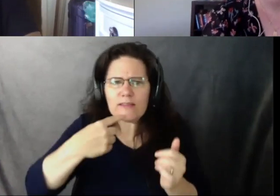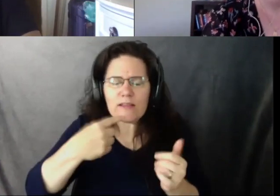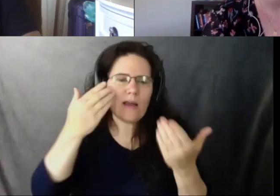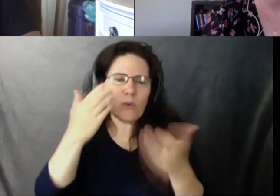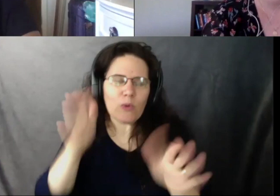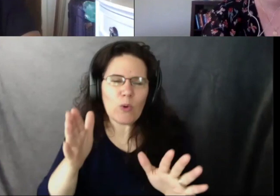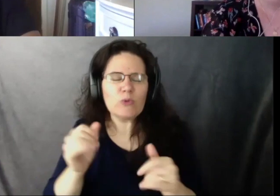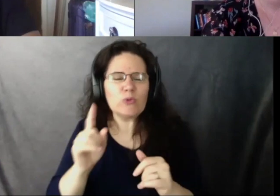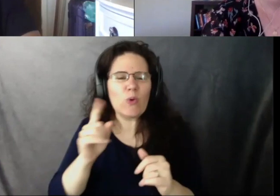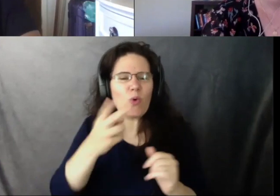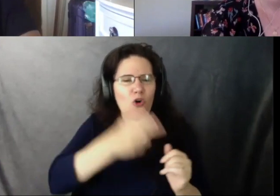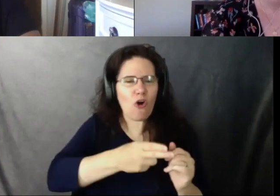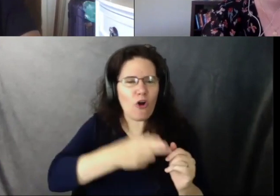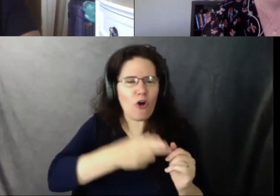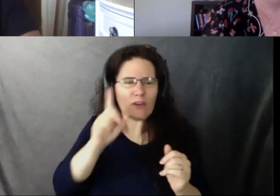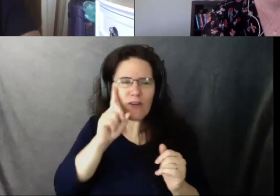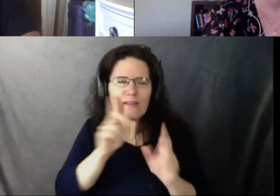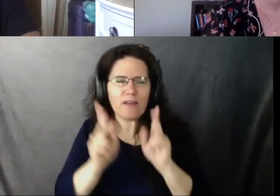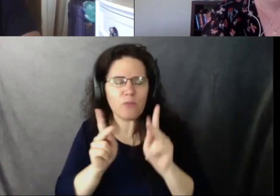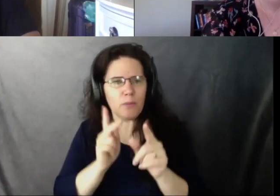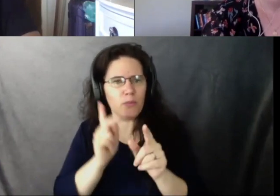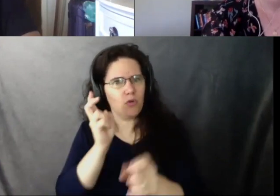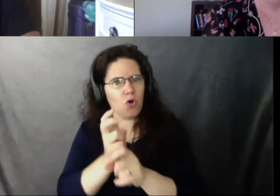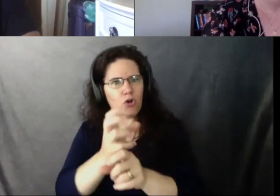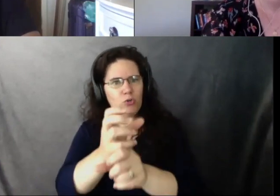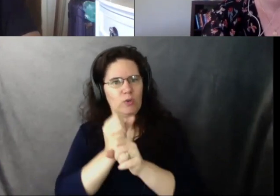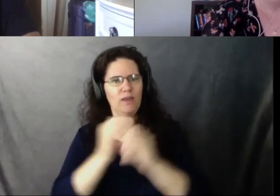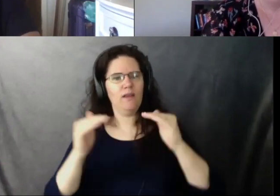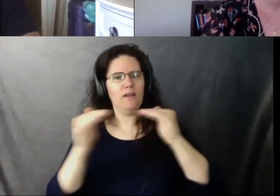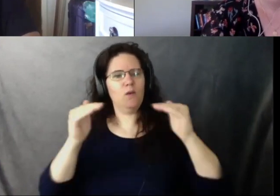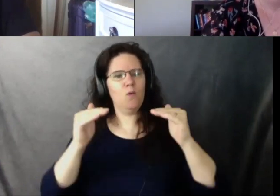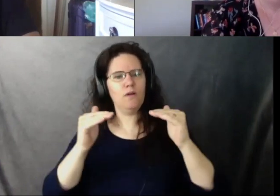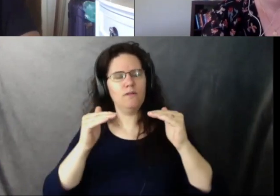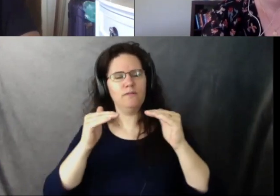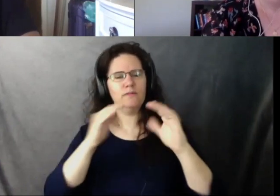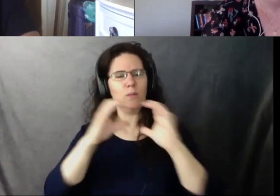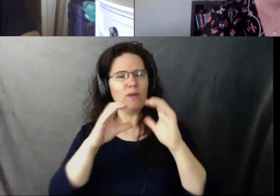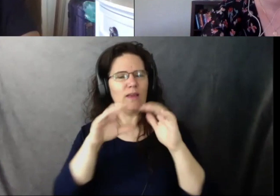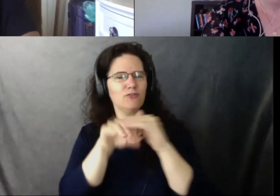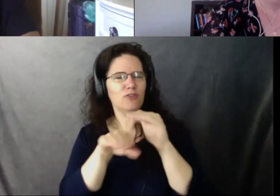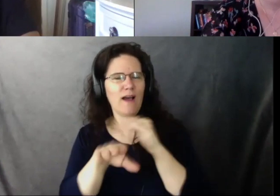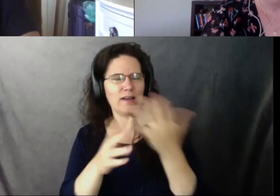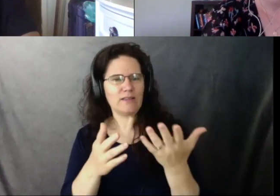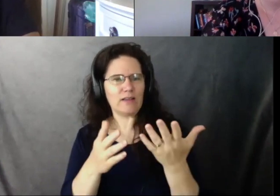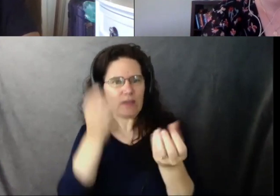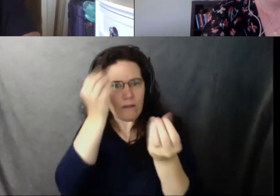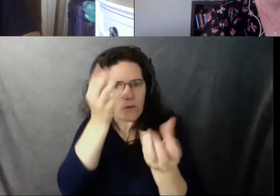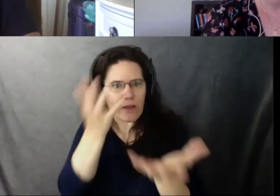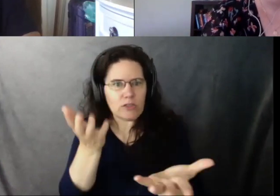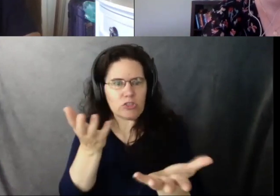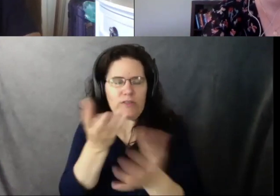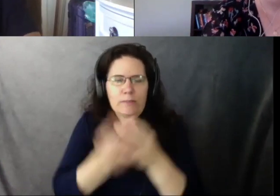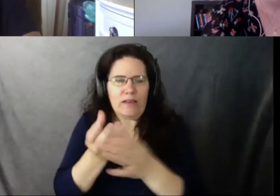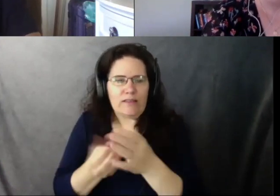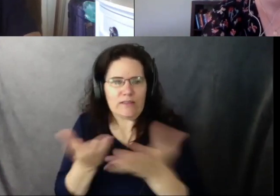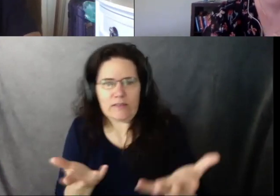same information that other people are getting. And it's it's really important because yes,